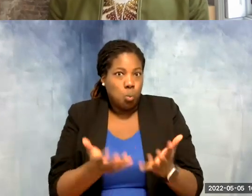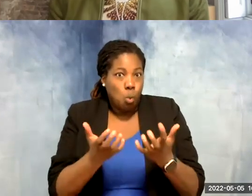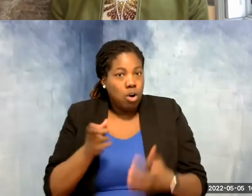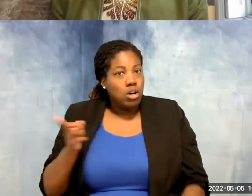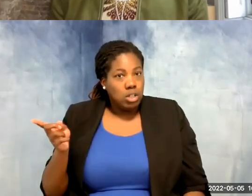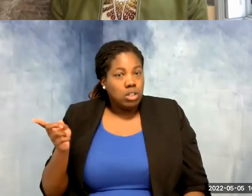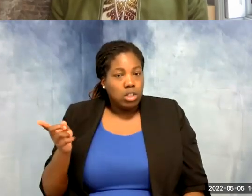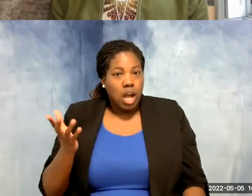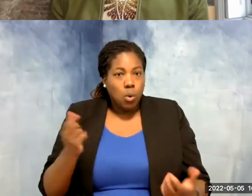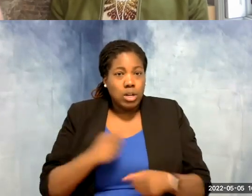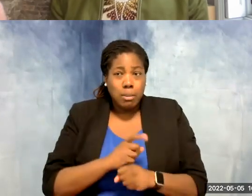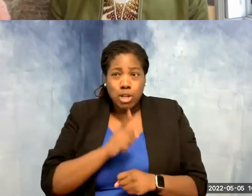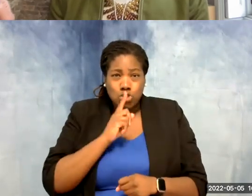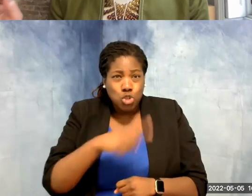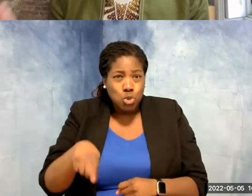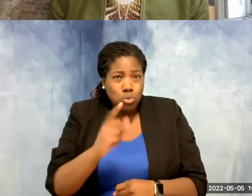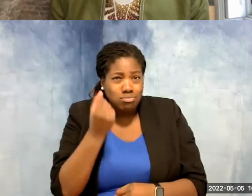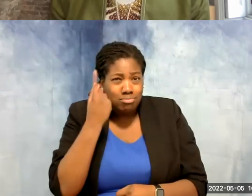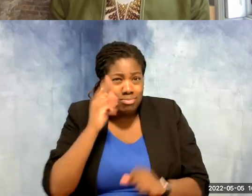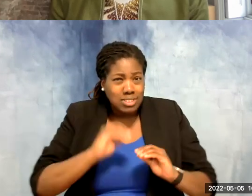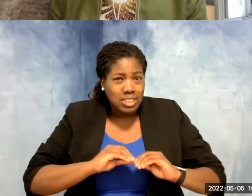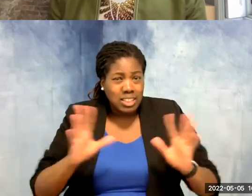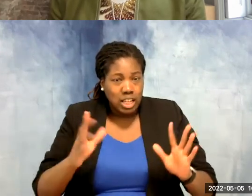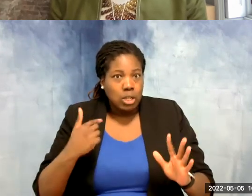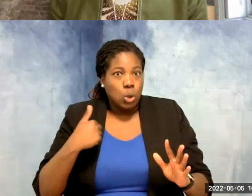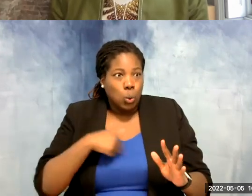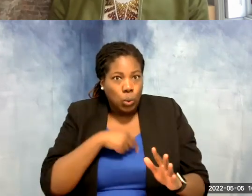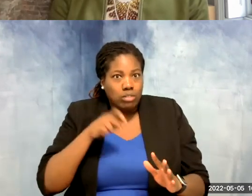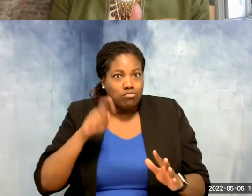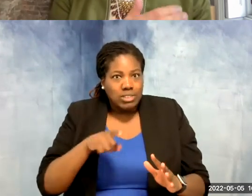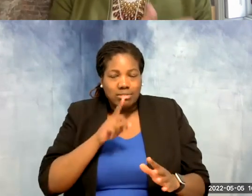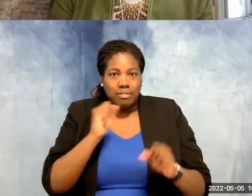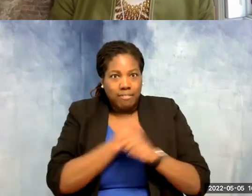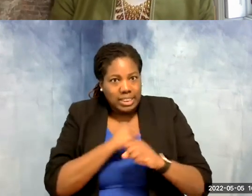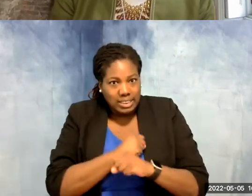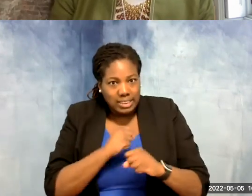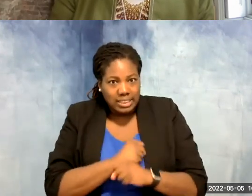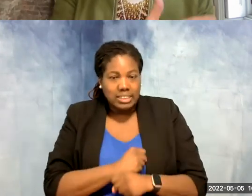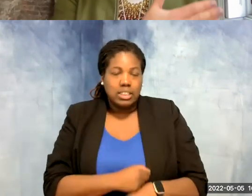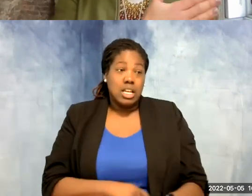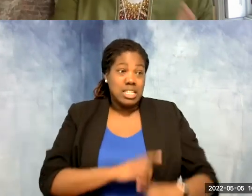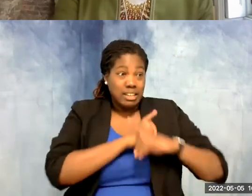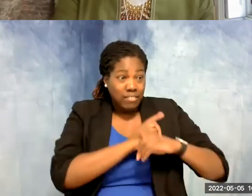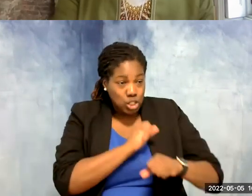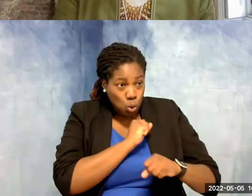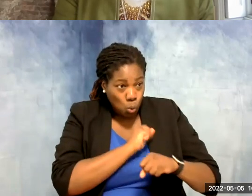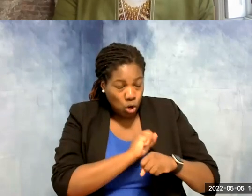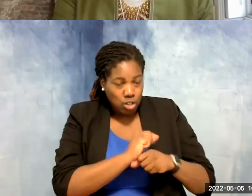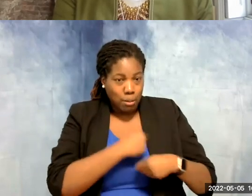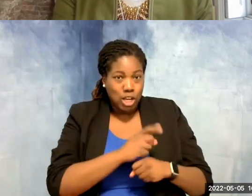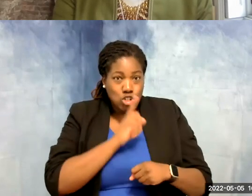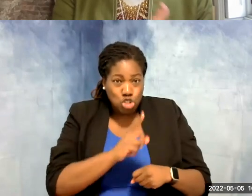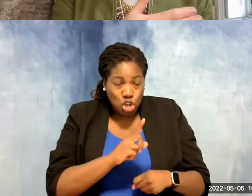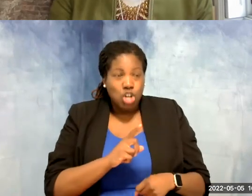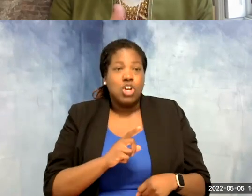want to make sure that everyone understands that we have our fights cut out for us, both in terms of the defensive work to make sure that doesn't happen if Roe